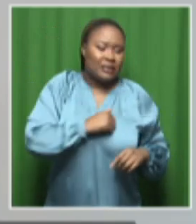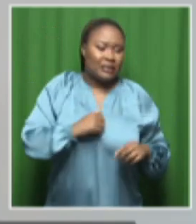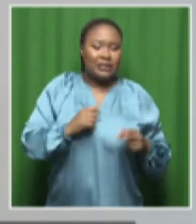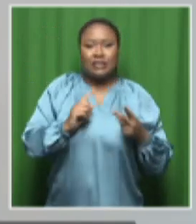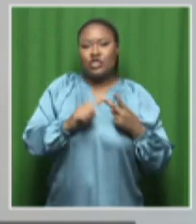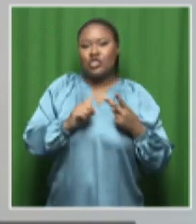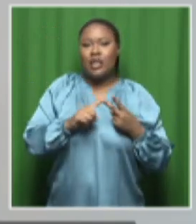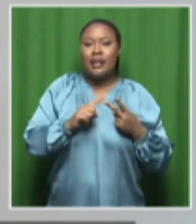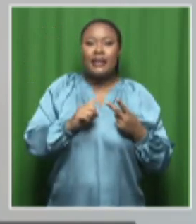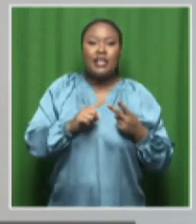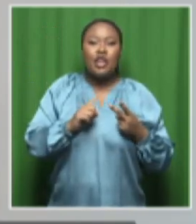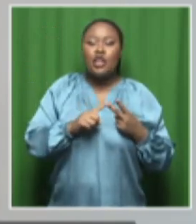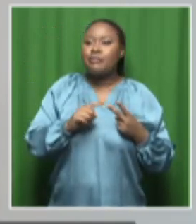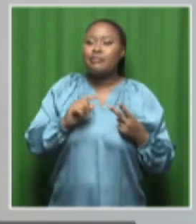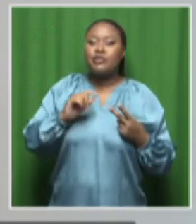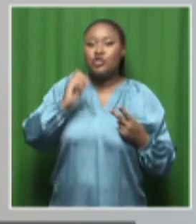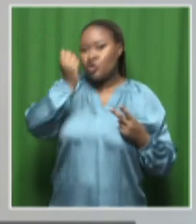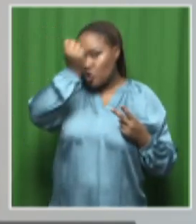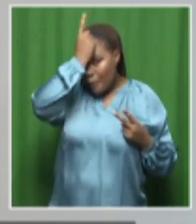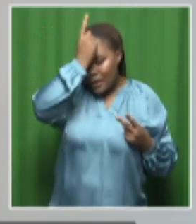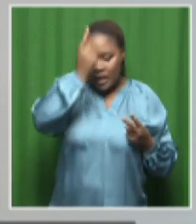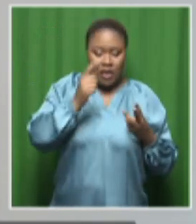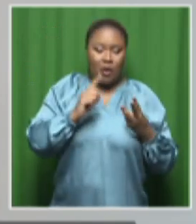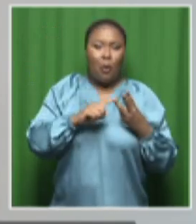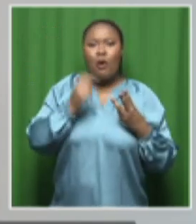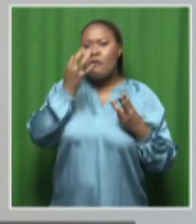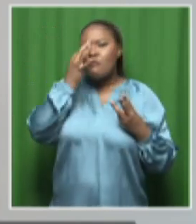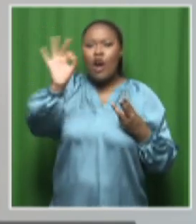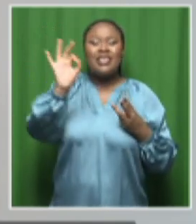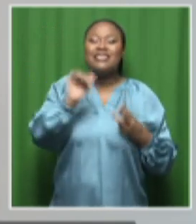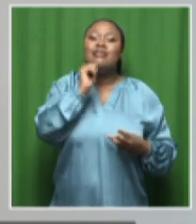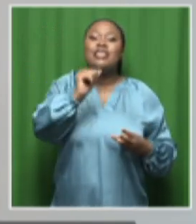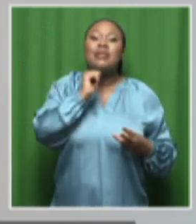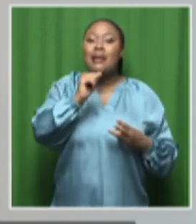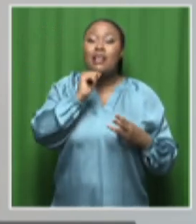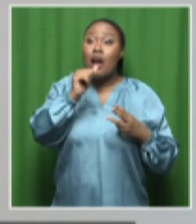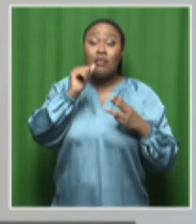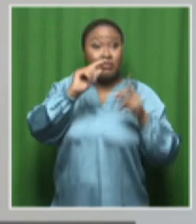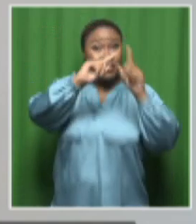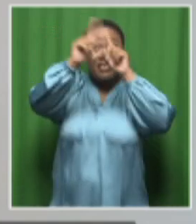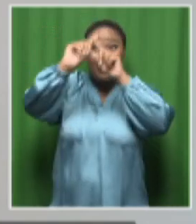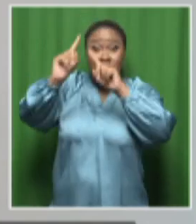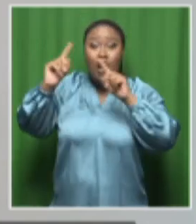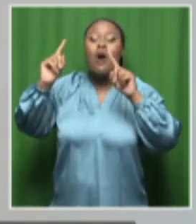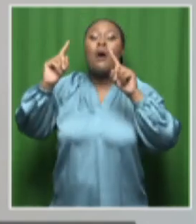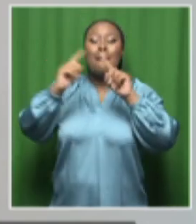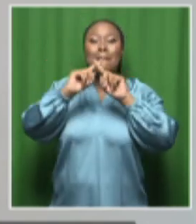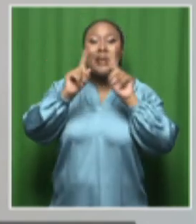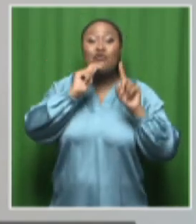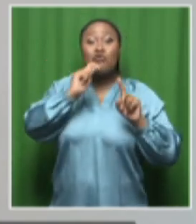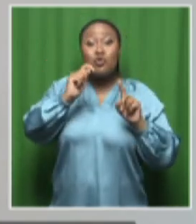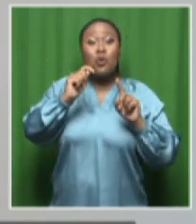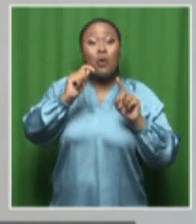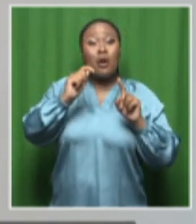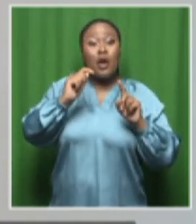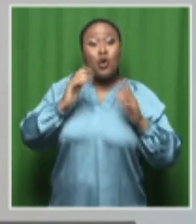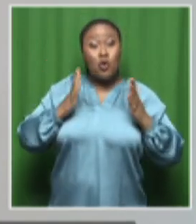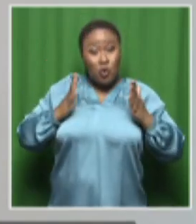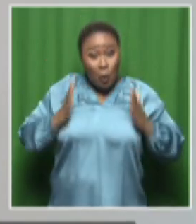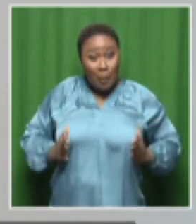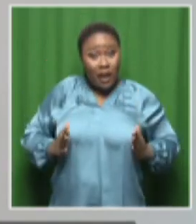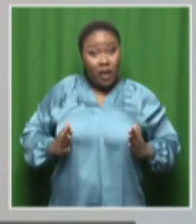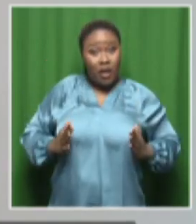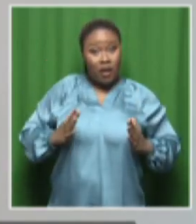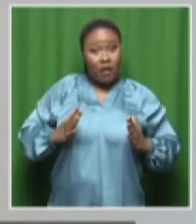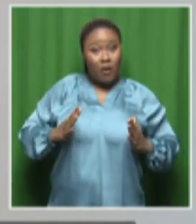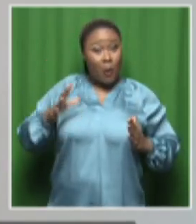can be from France. At some point in time, we all actually originated from Southern